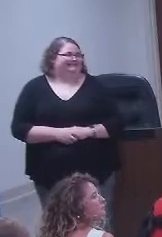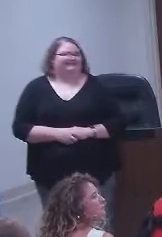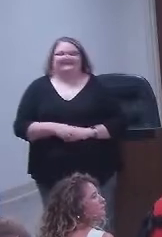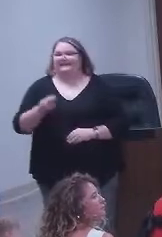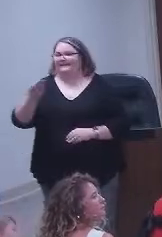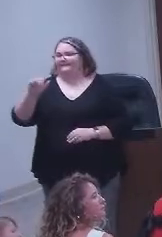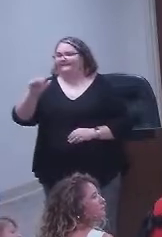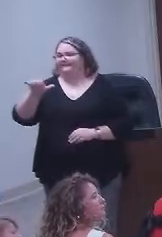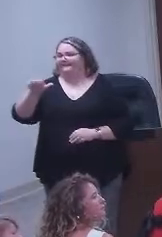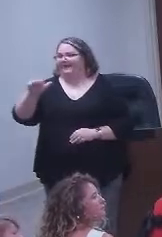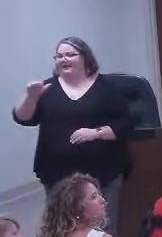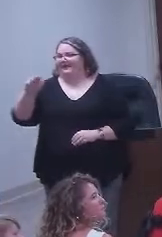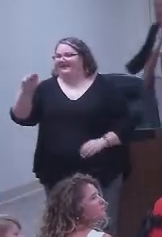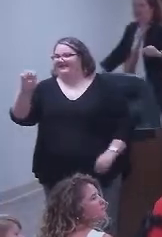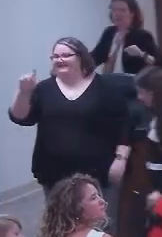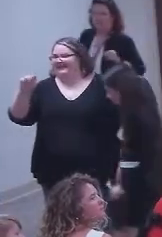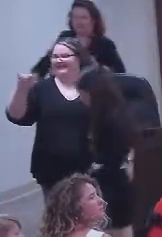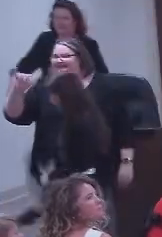Maya Nevis.